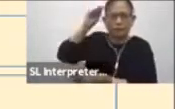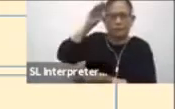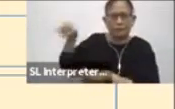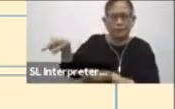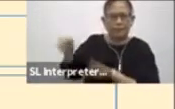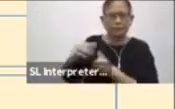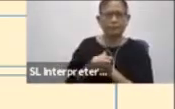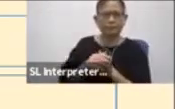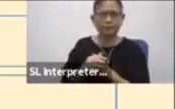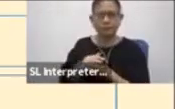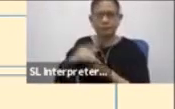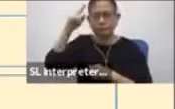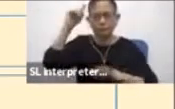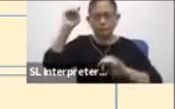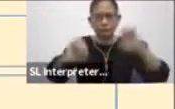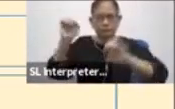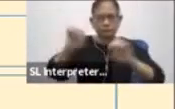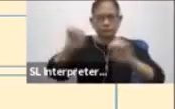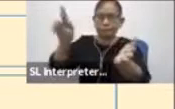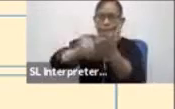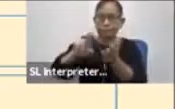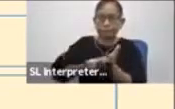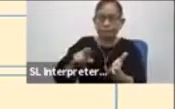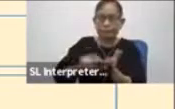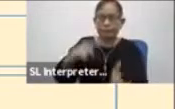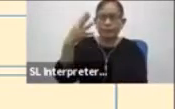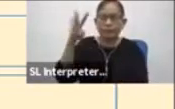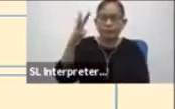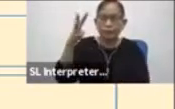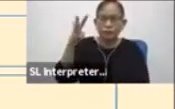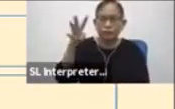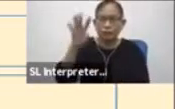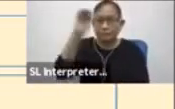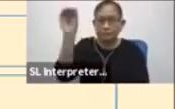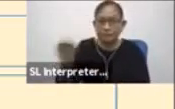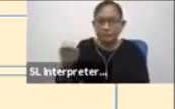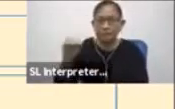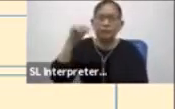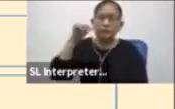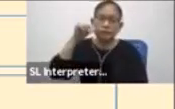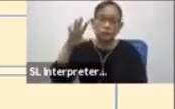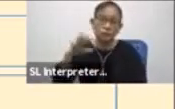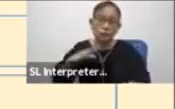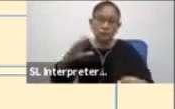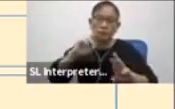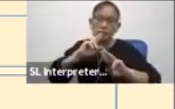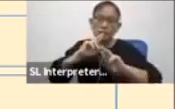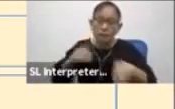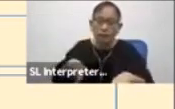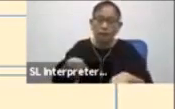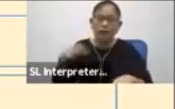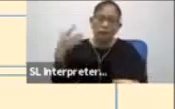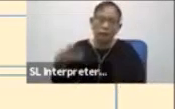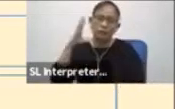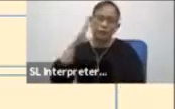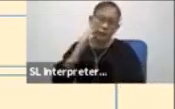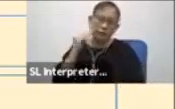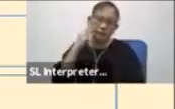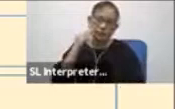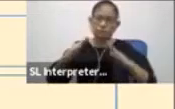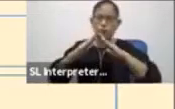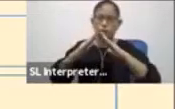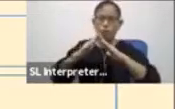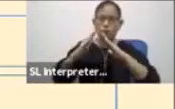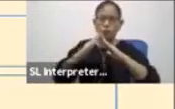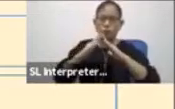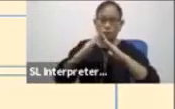The assessment also recorded 14% of the women respondents experienced domestic violence.